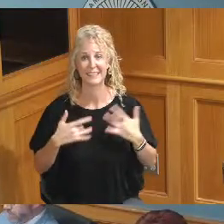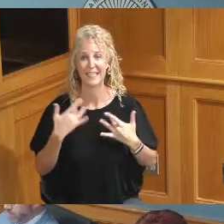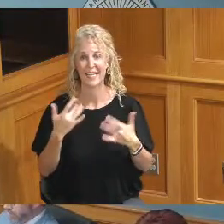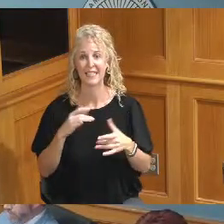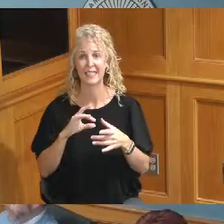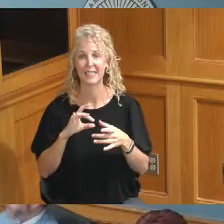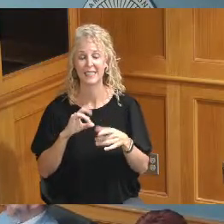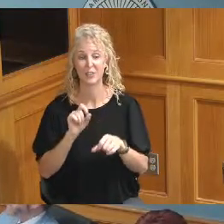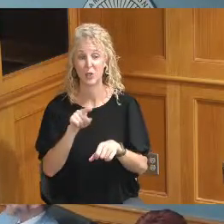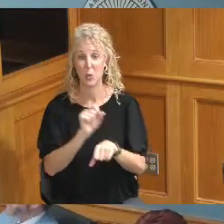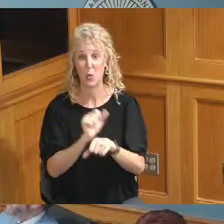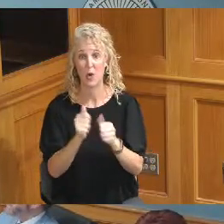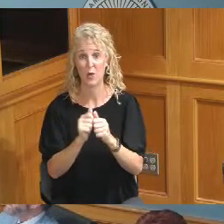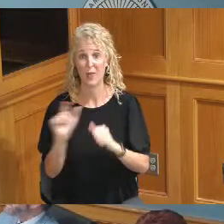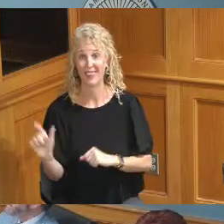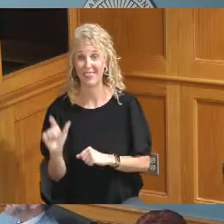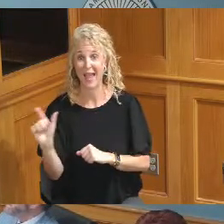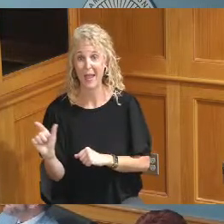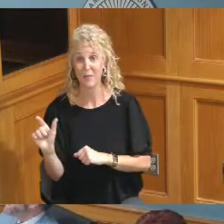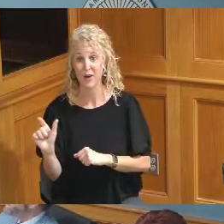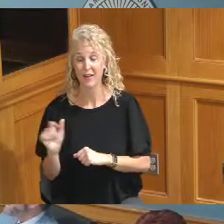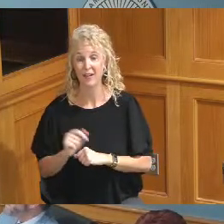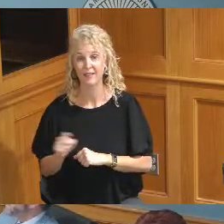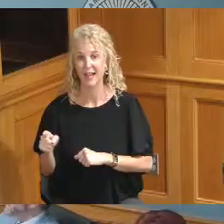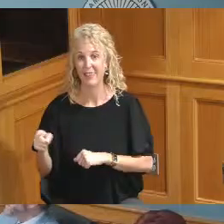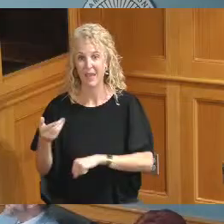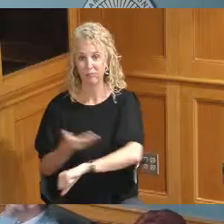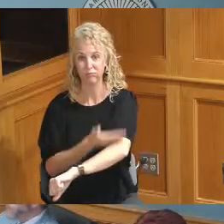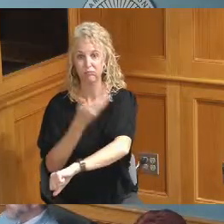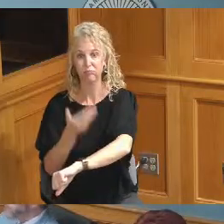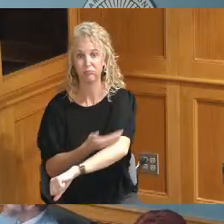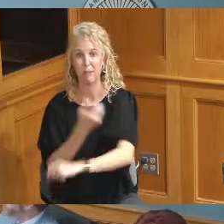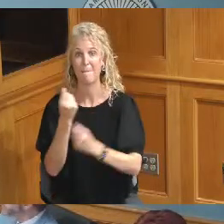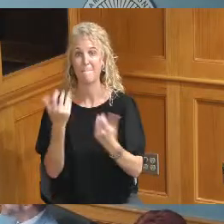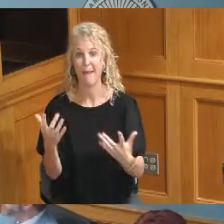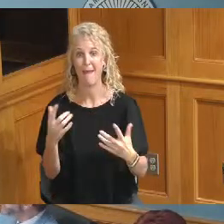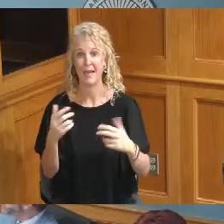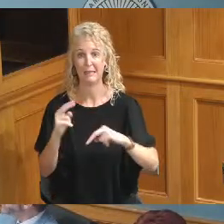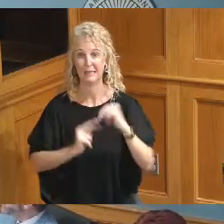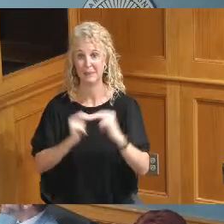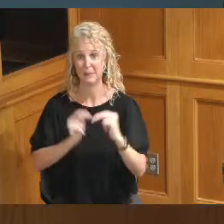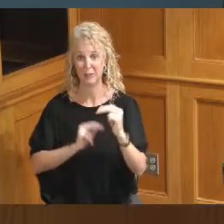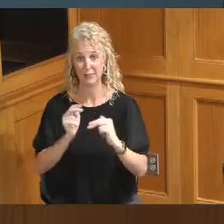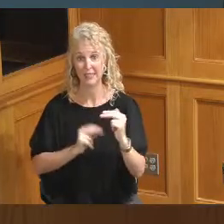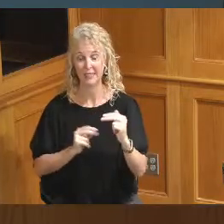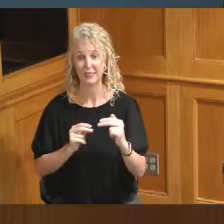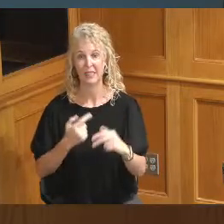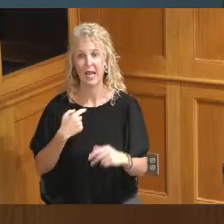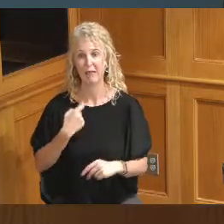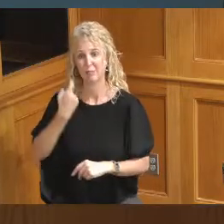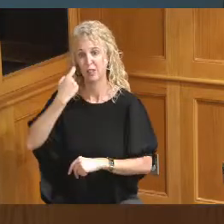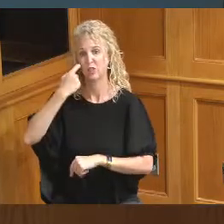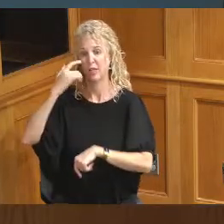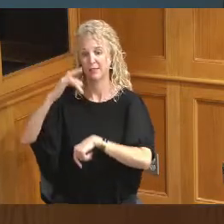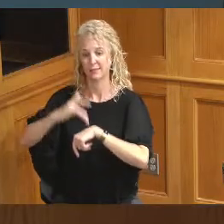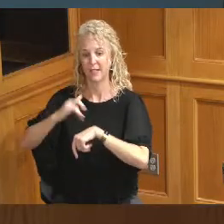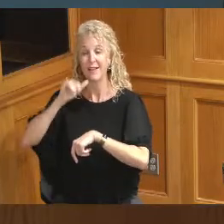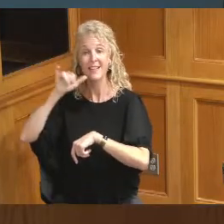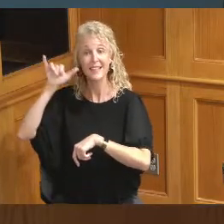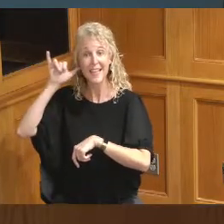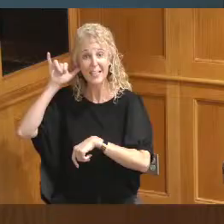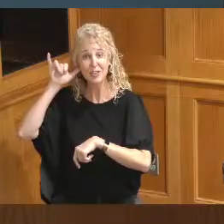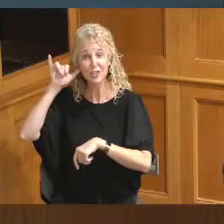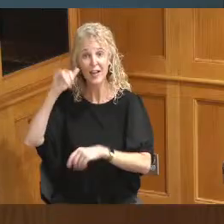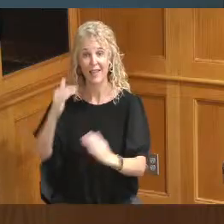with the libraries. The library is such a great partner, and they are renovating many facilities throughout the county. I actually just took a tour yesterday of the